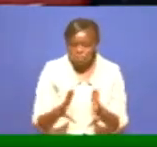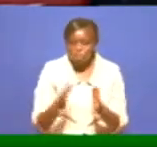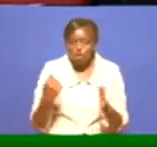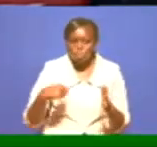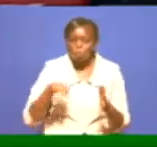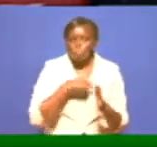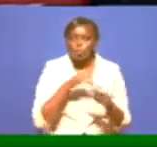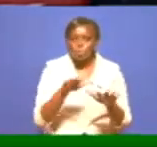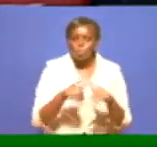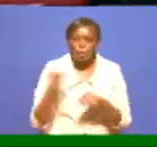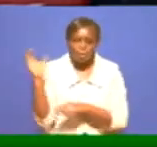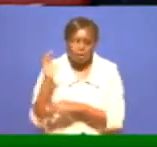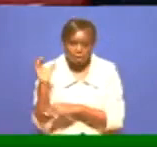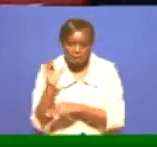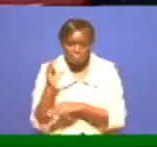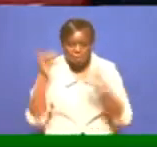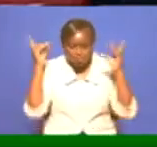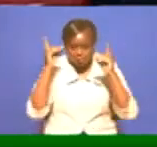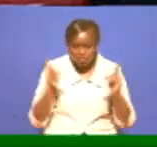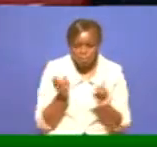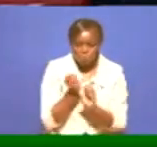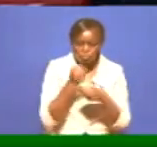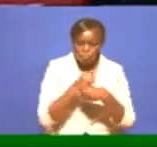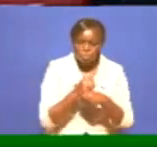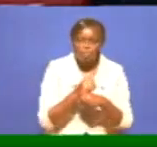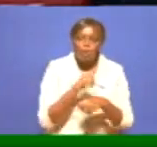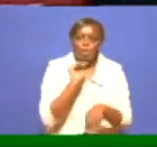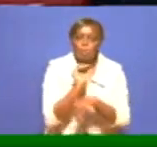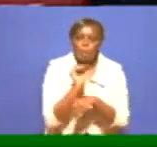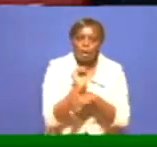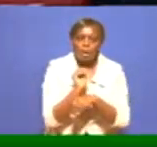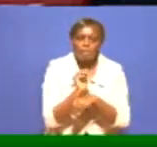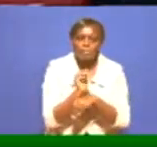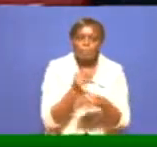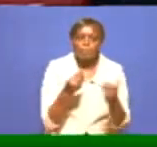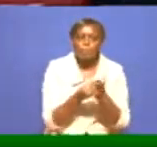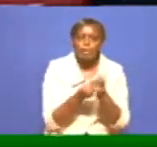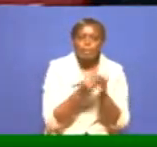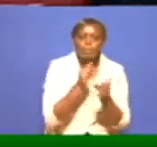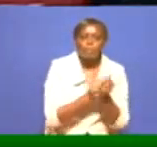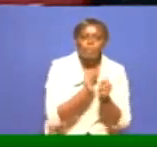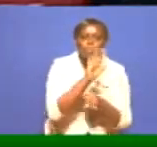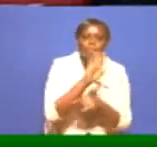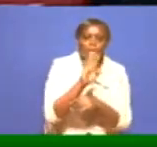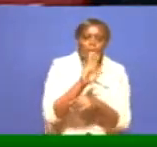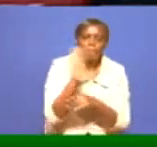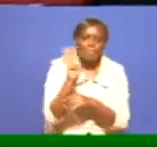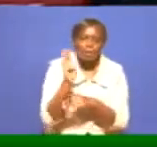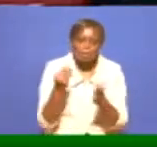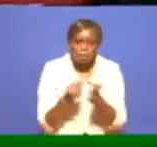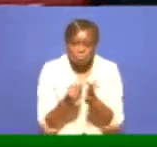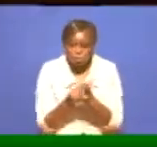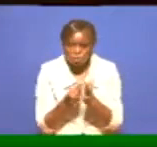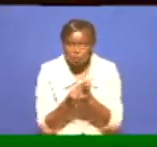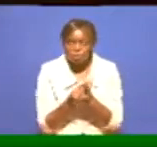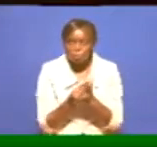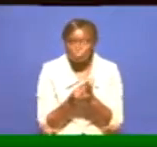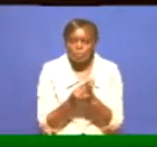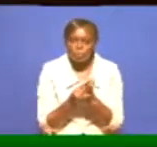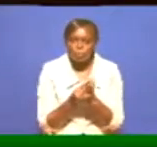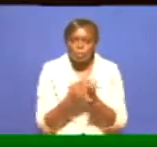as we await for cabinet to make decisions, because we had requested for 15 billion. So what Honorable I was Gikaria. Saying in short is that there what is a dead. Honorable Gikaria.